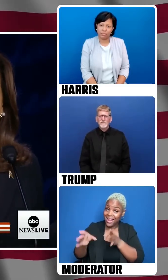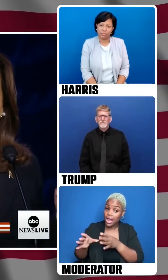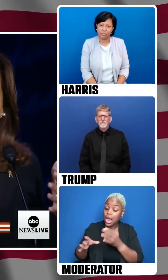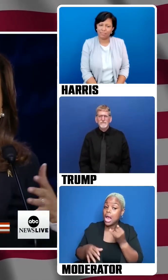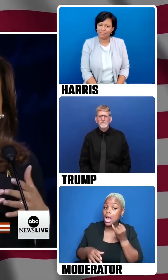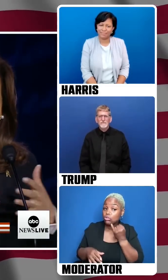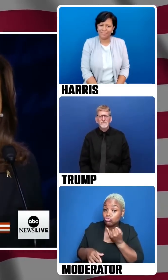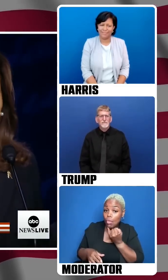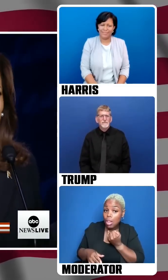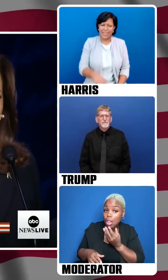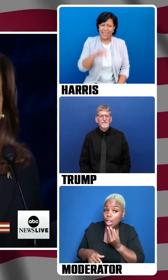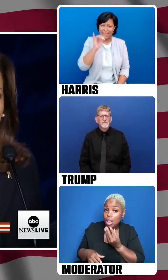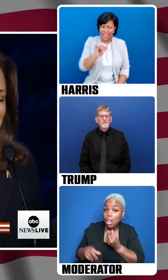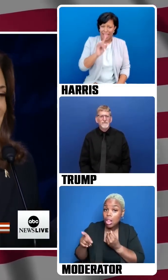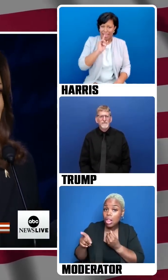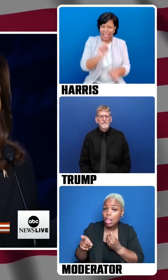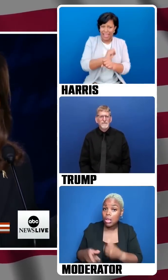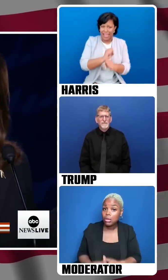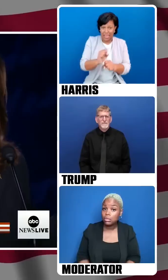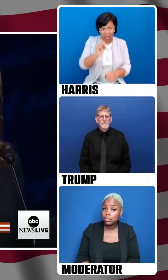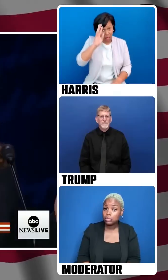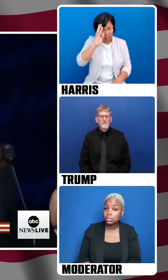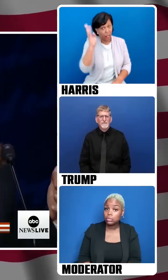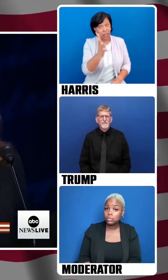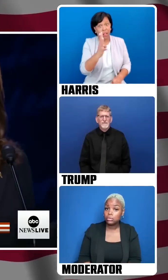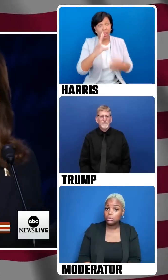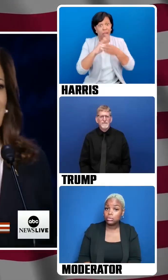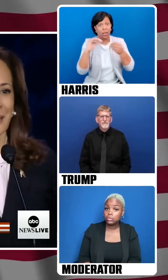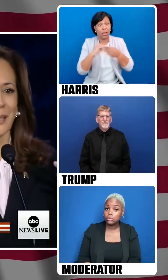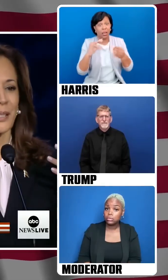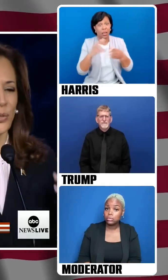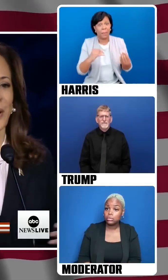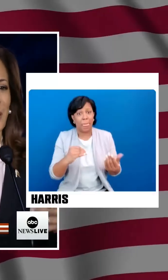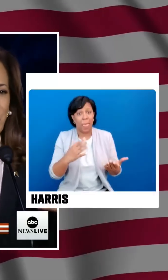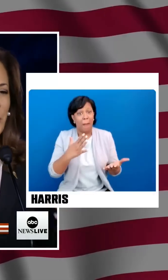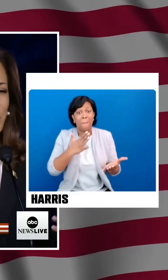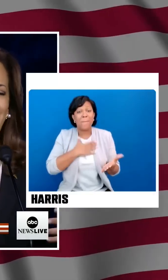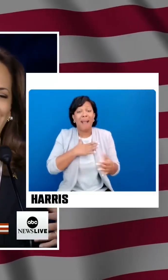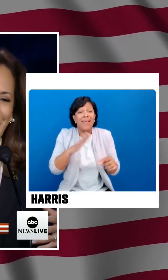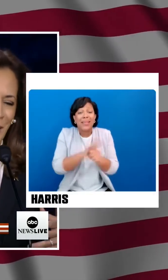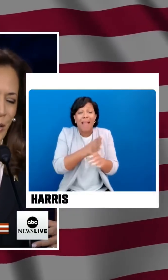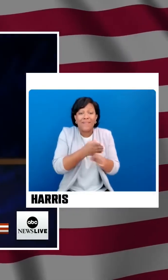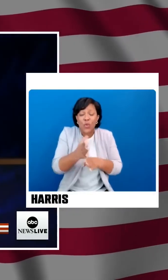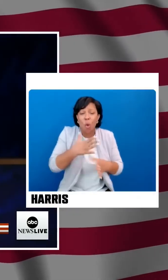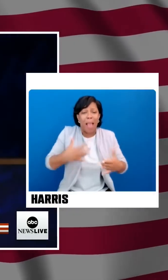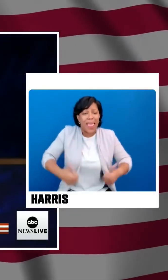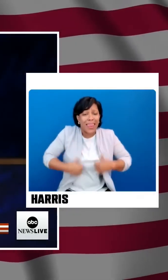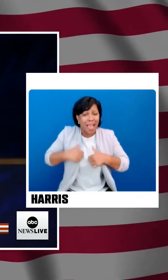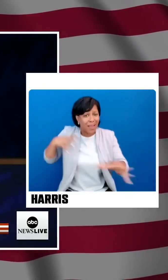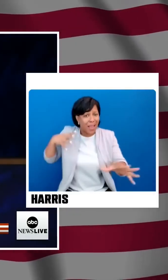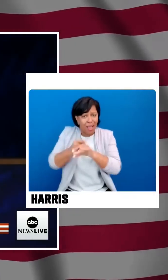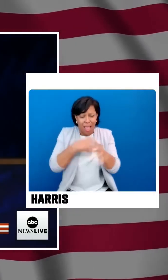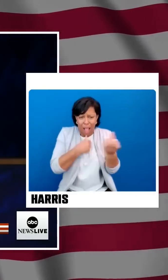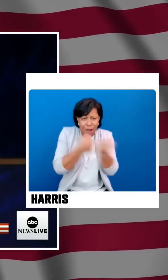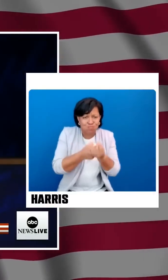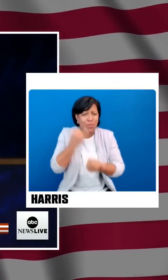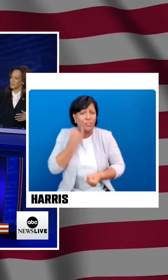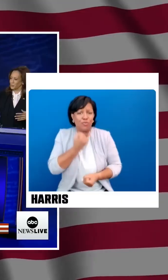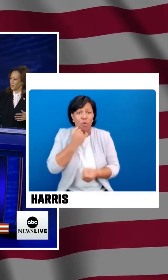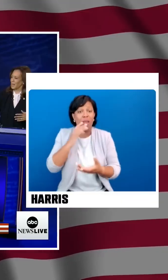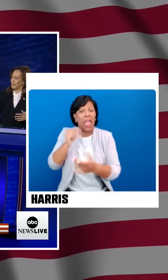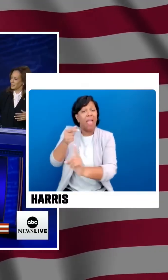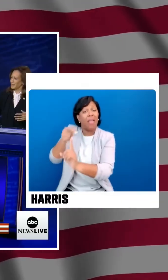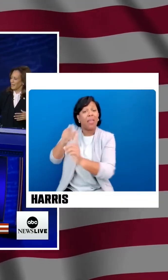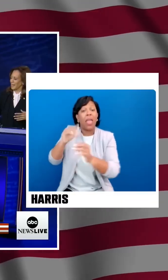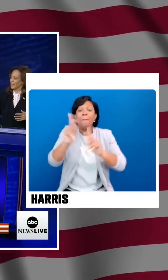I have my entire career and life supported Israel and the Israeli people. He knows that. He's trying to,